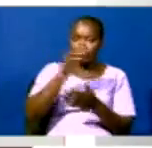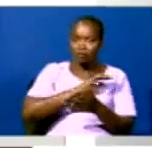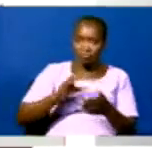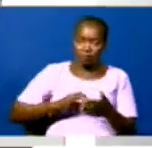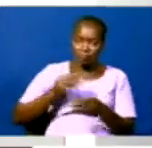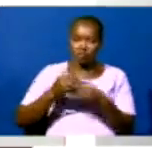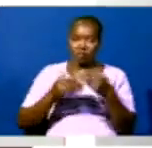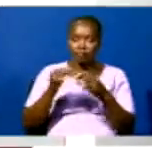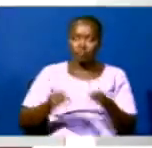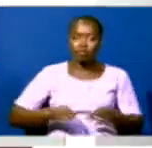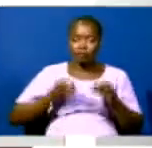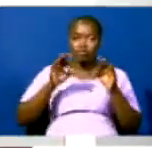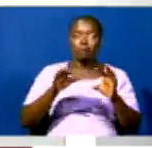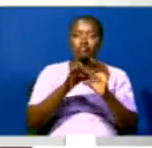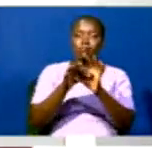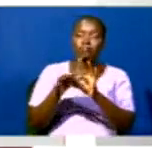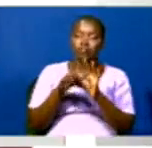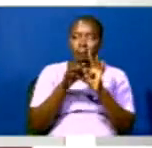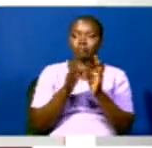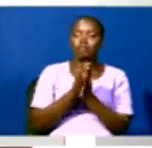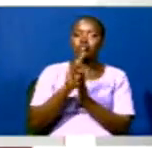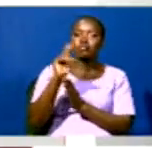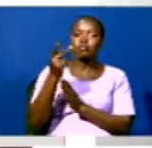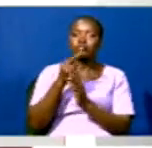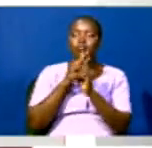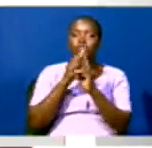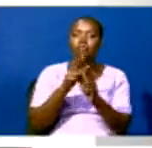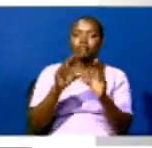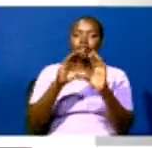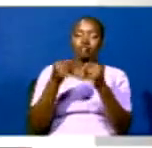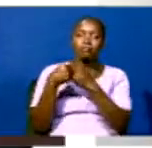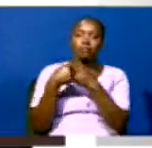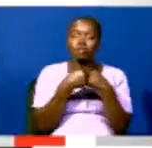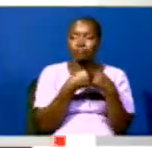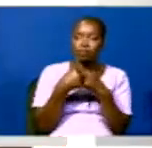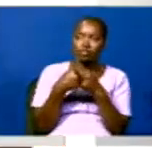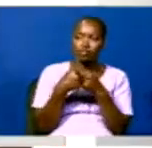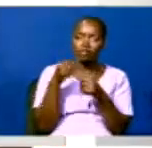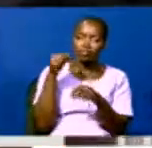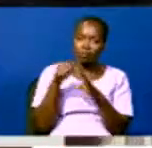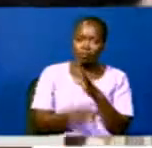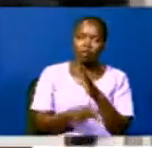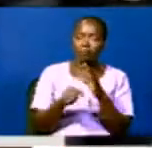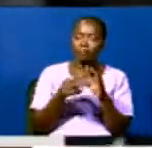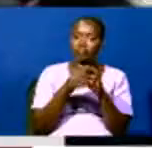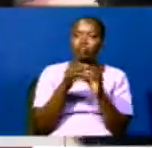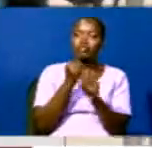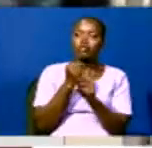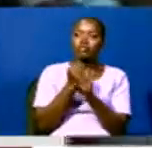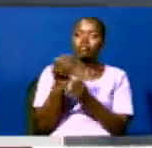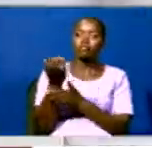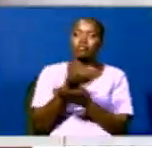on Australia's cooperation with Kenya to respond to global challenges and deepen combined efforts on